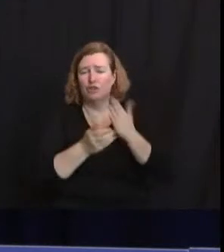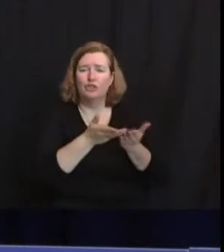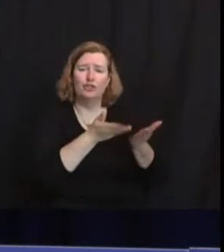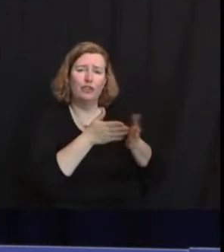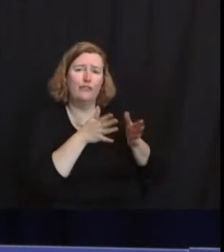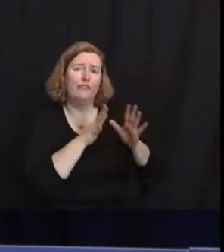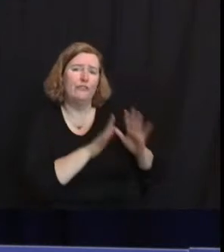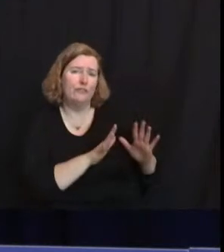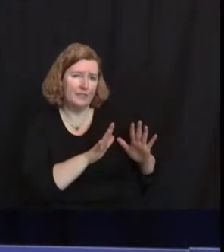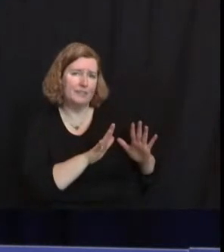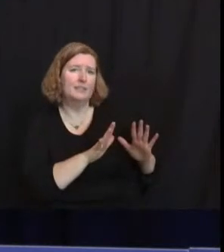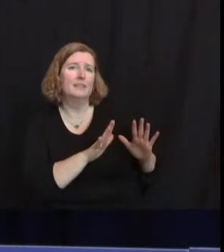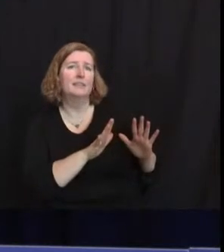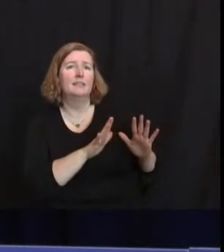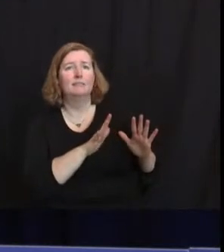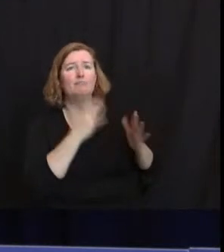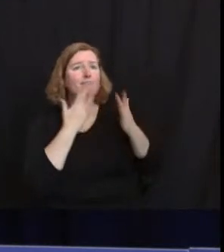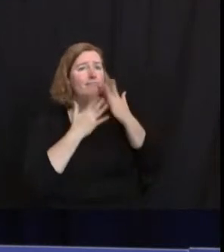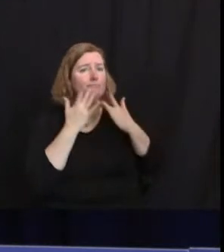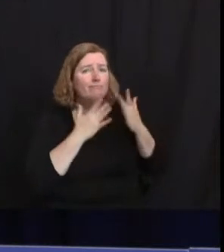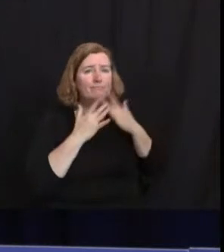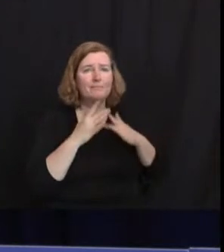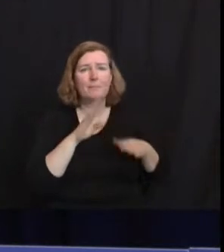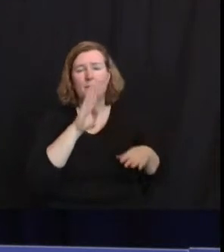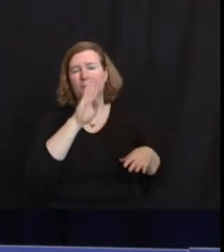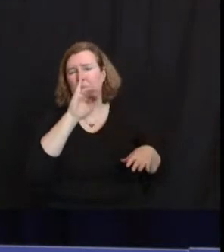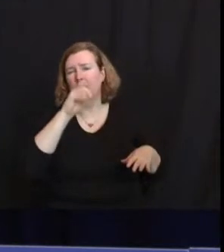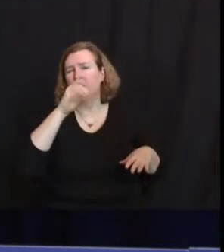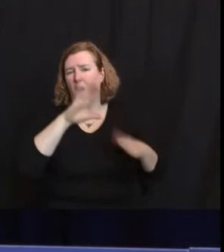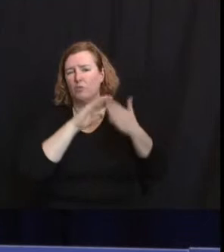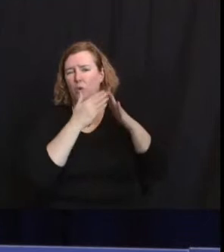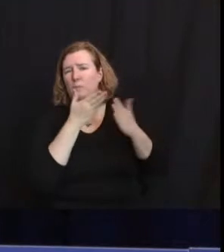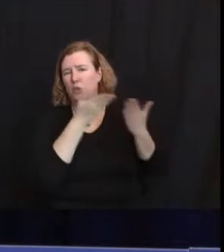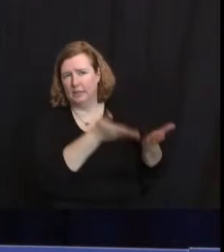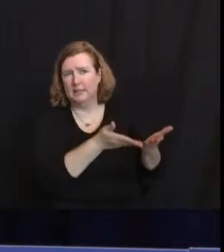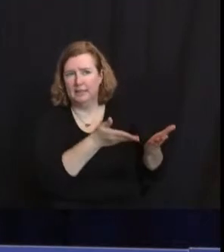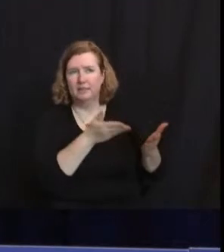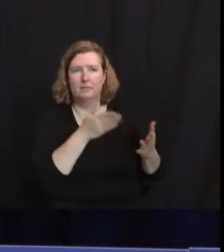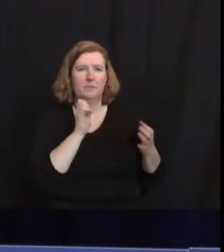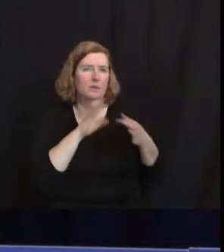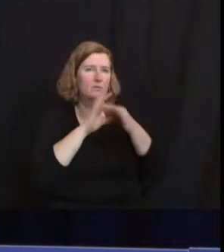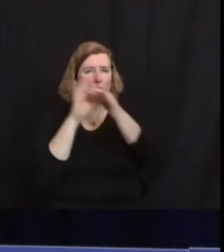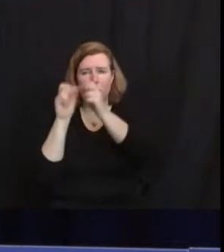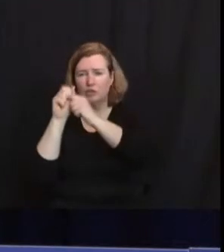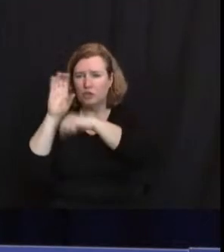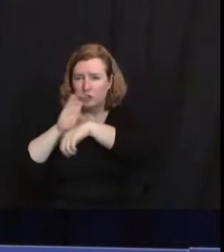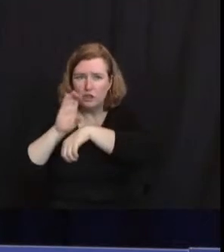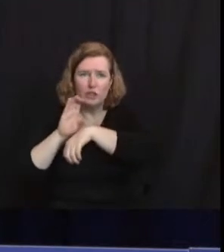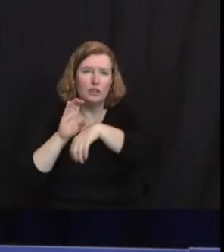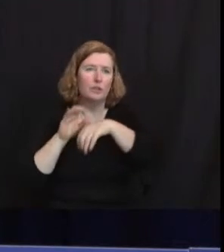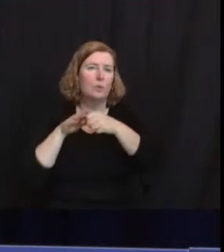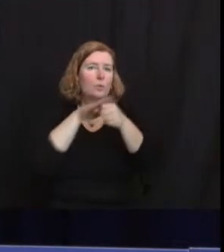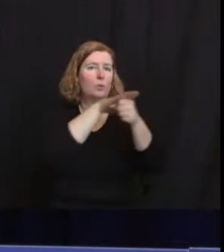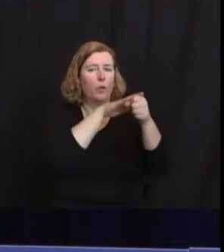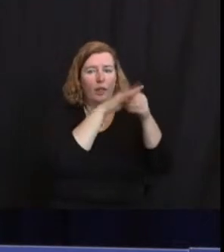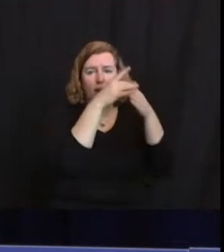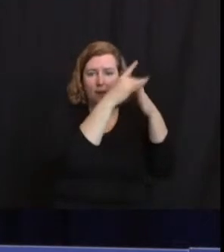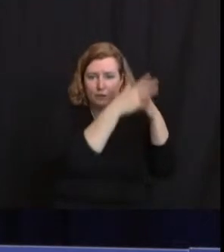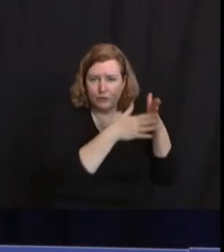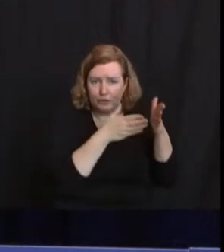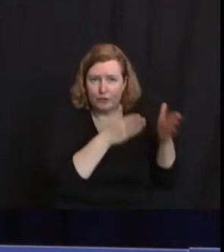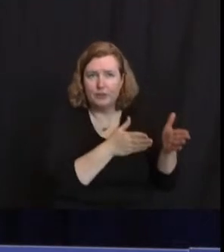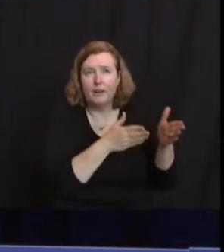color. As part of that initiative, we are working with churches, local leaders to get individuals to